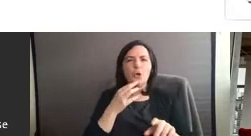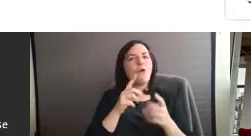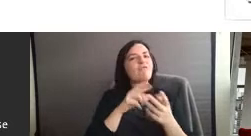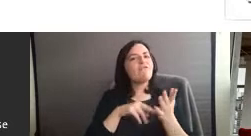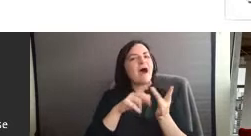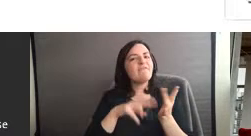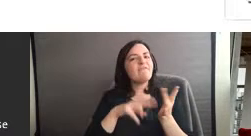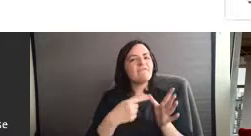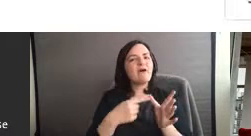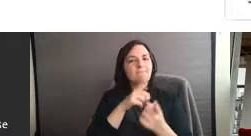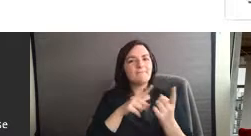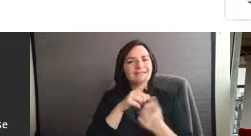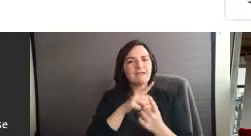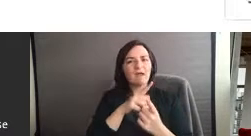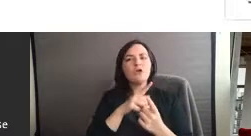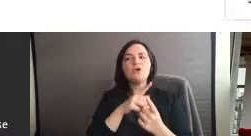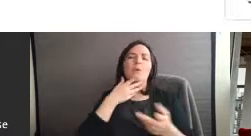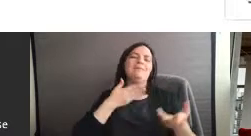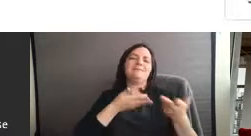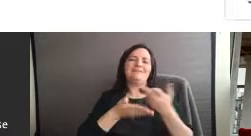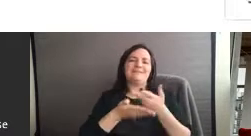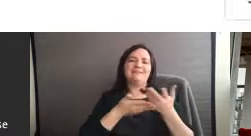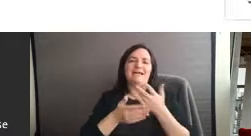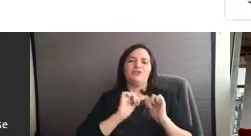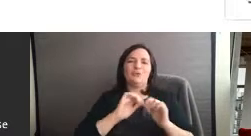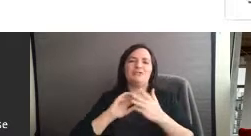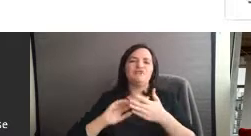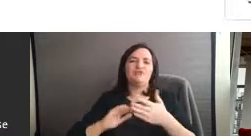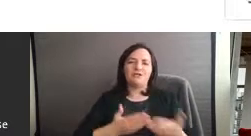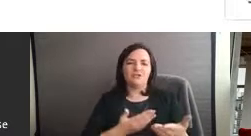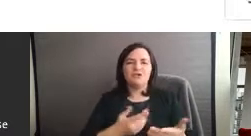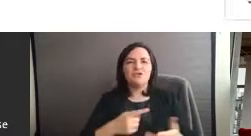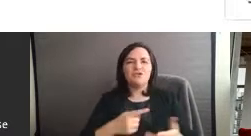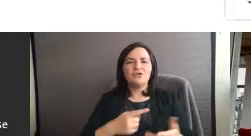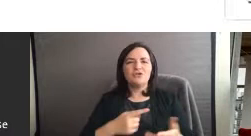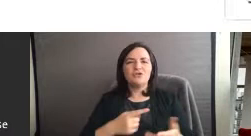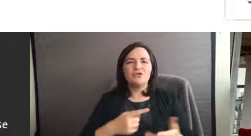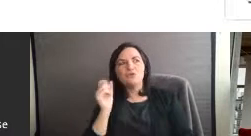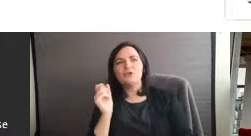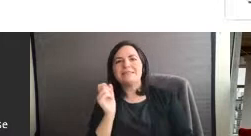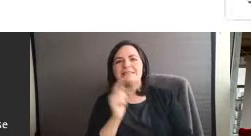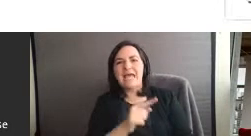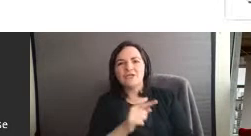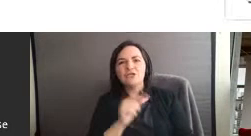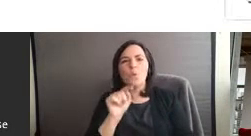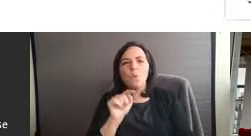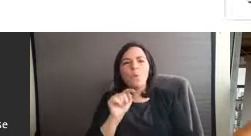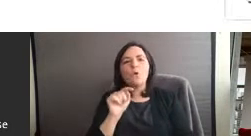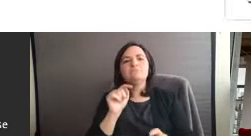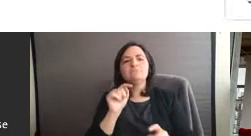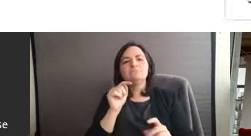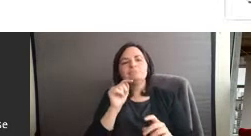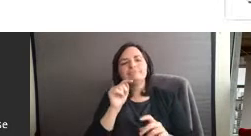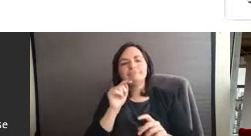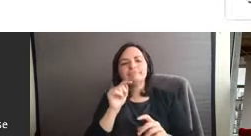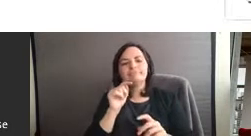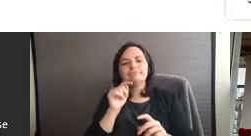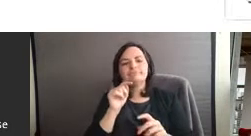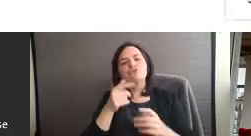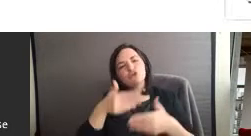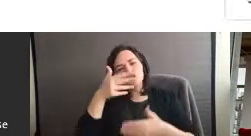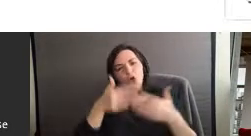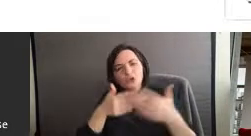of your literature review and part of your results and discussion section to your supervisor. But I'm going to go through